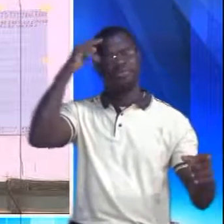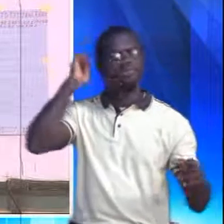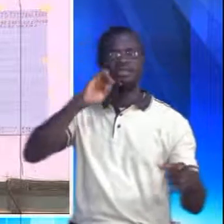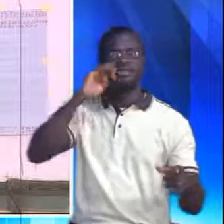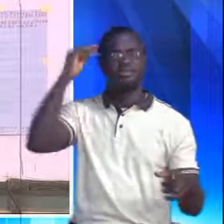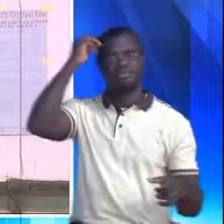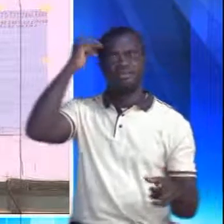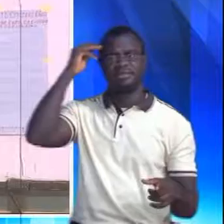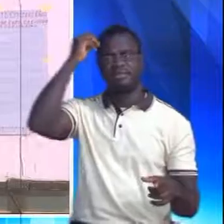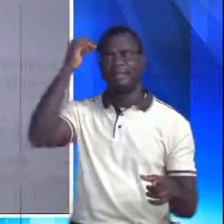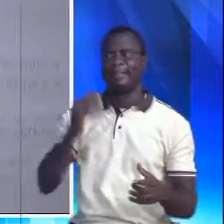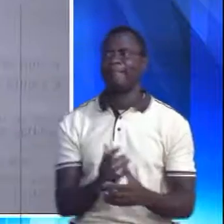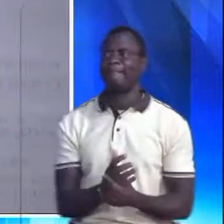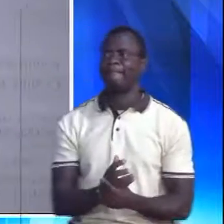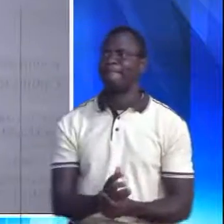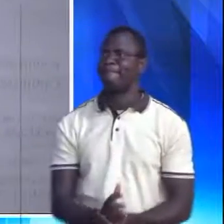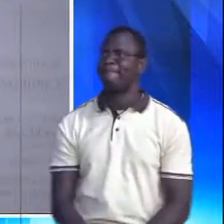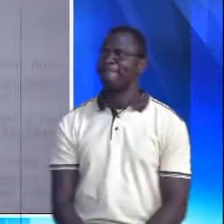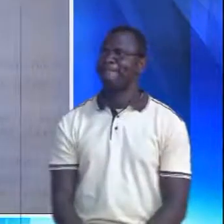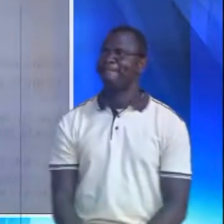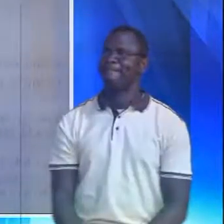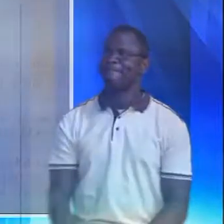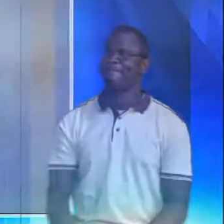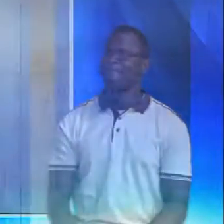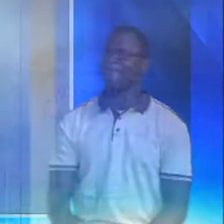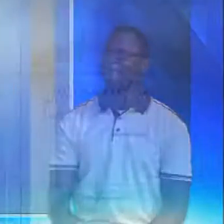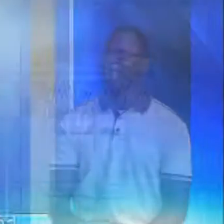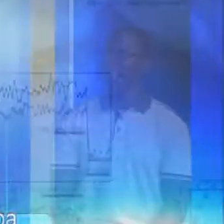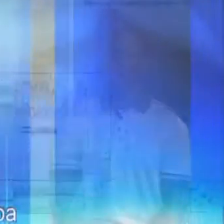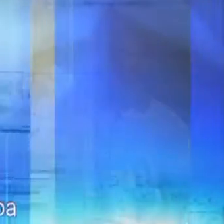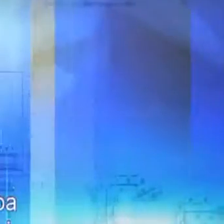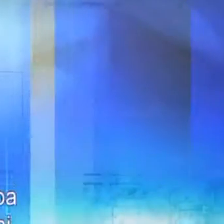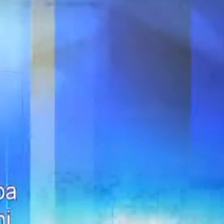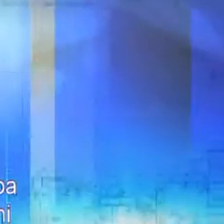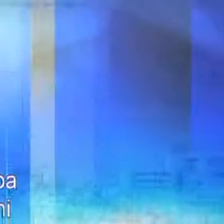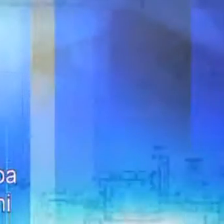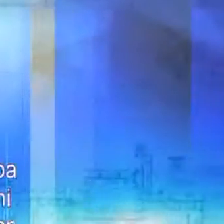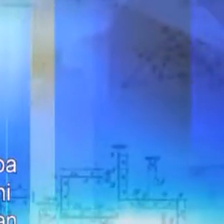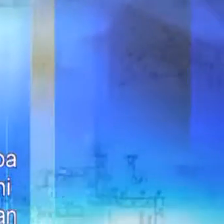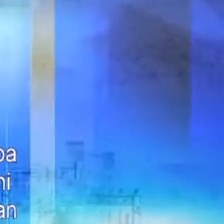nowhere to claim it. So when a country is under the war, citizens are going to...